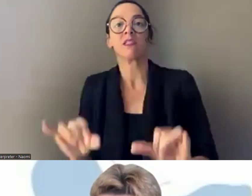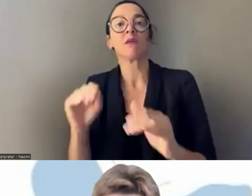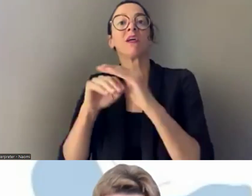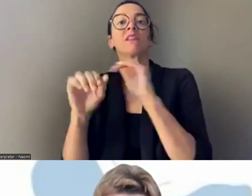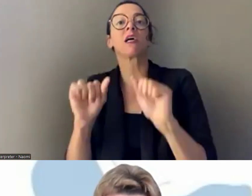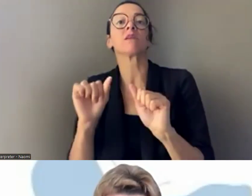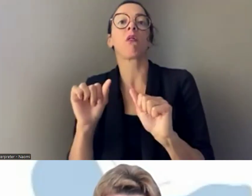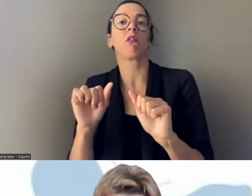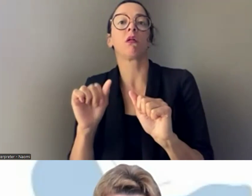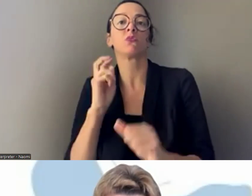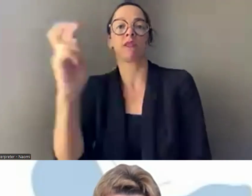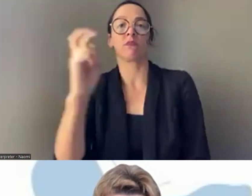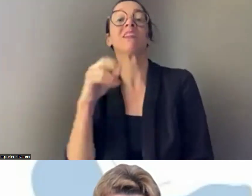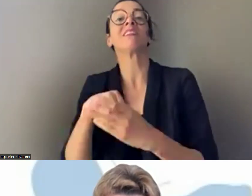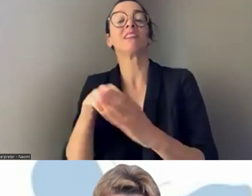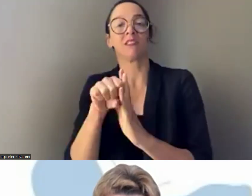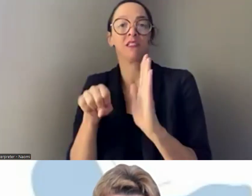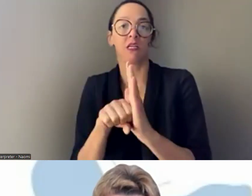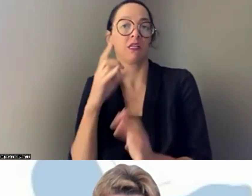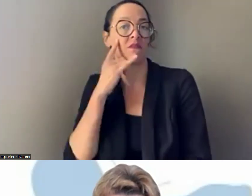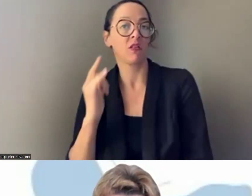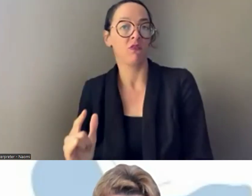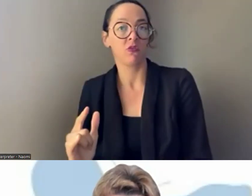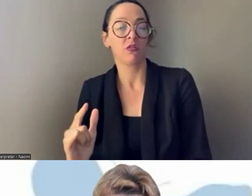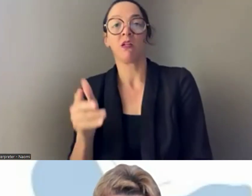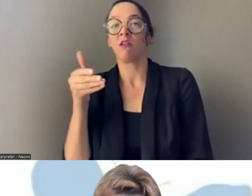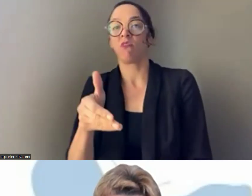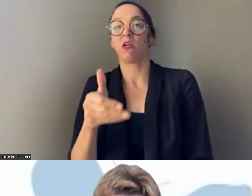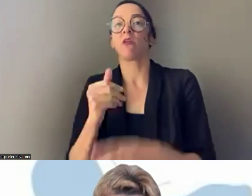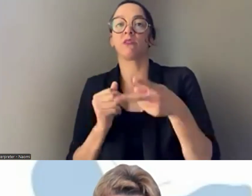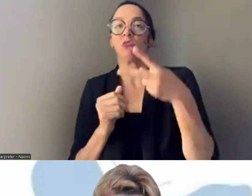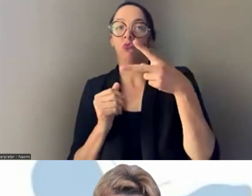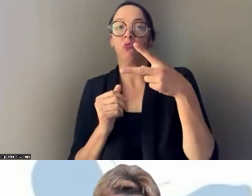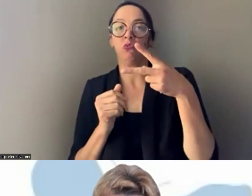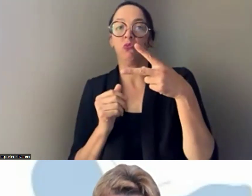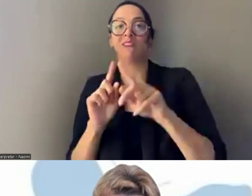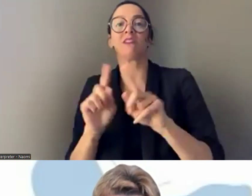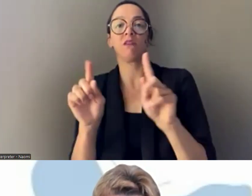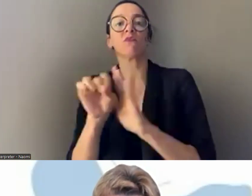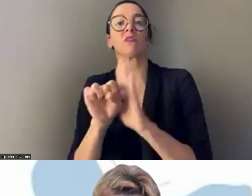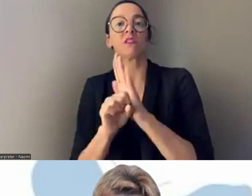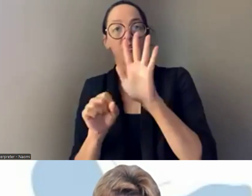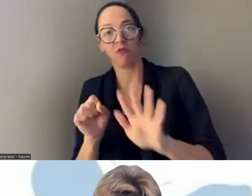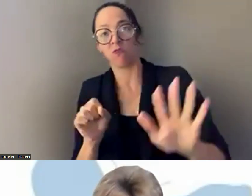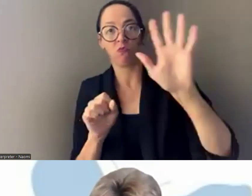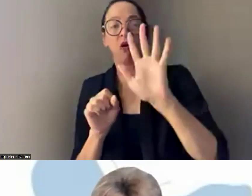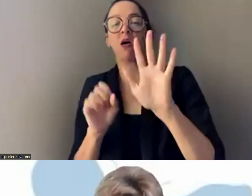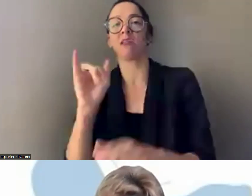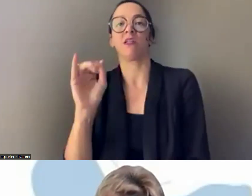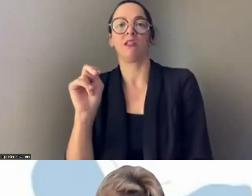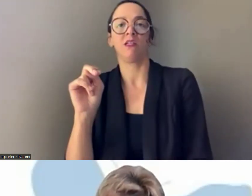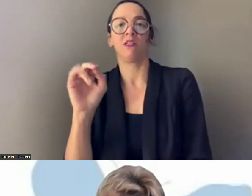in the state of California. There are 2 different statewide initiatives that are happening right